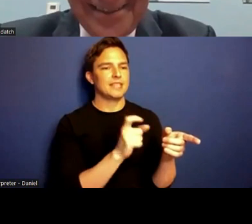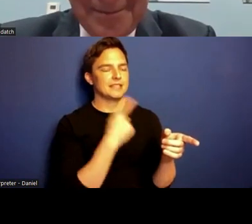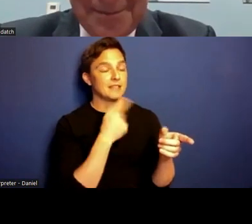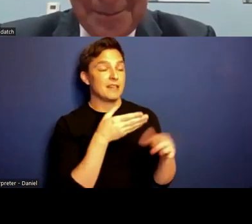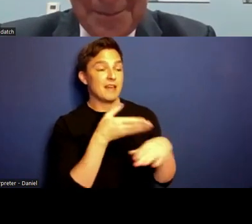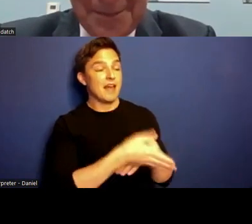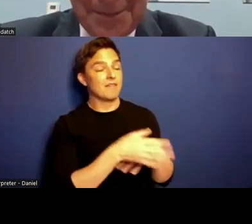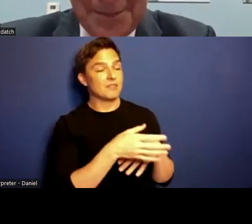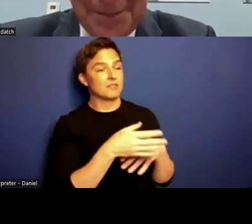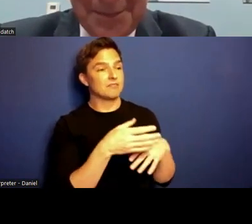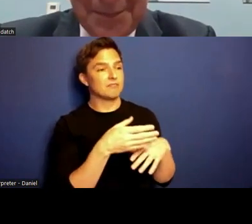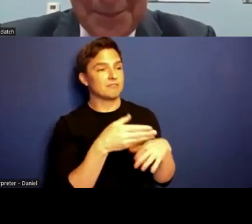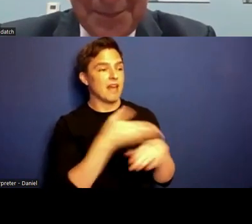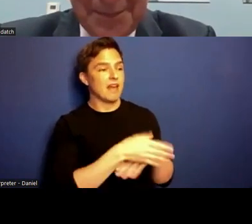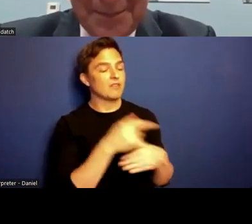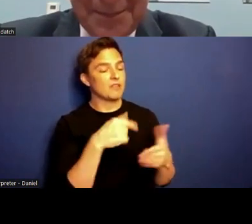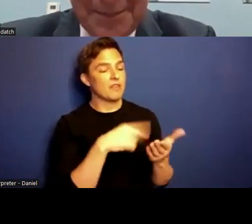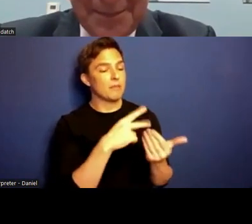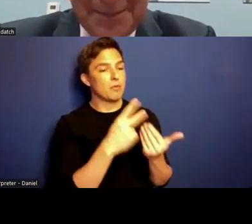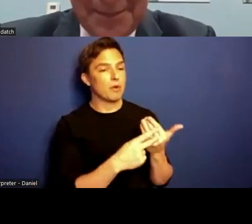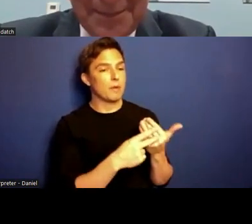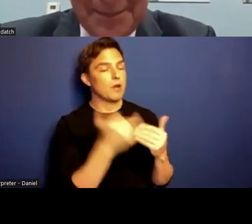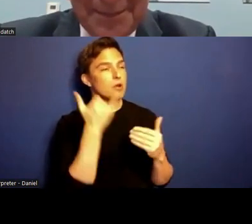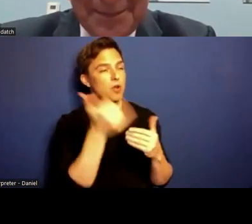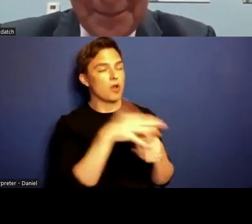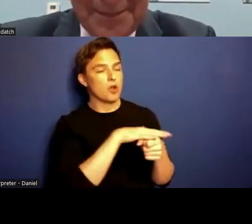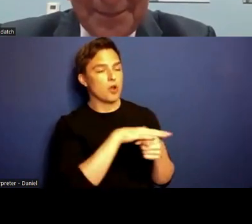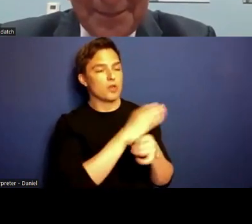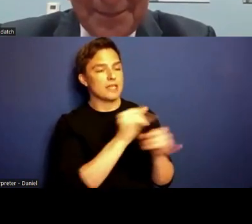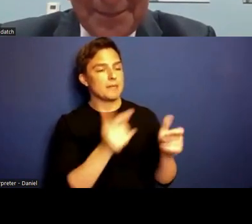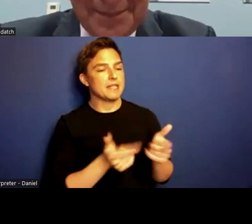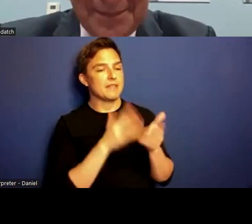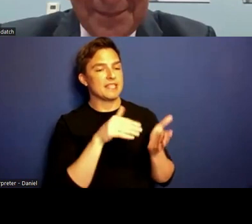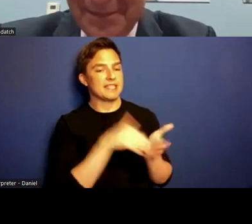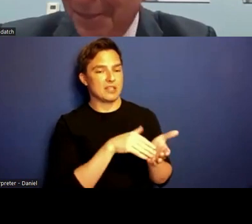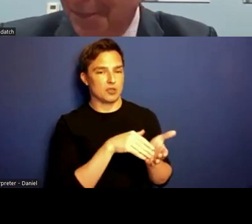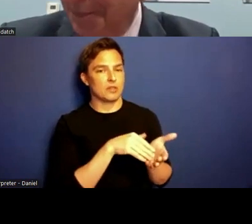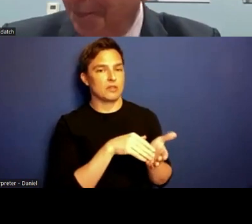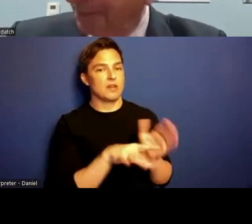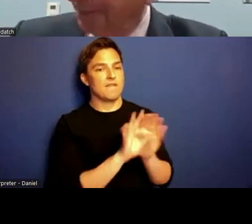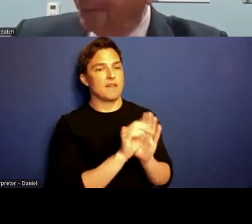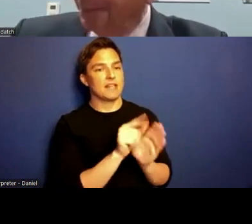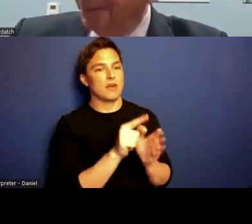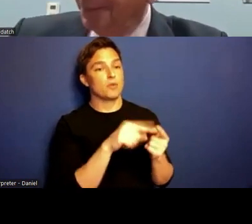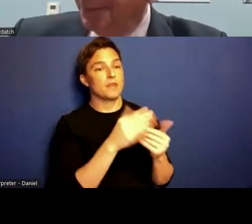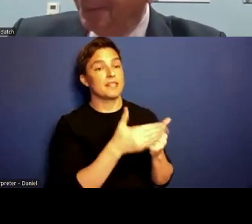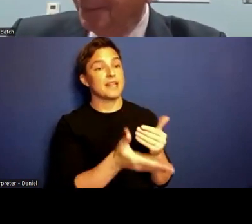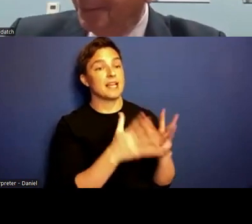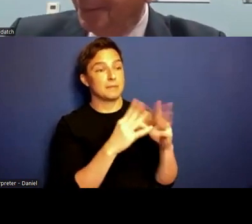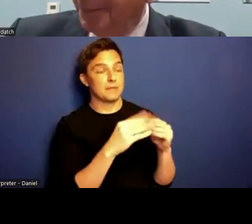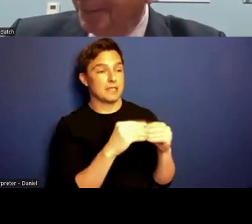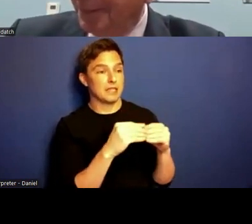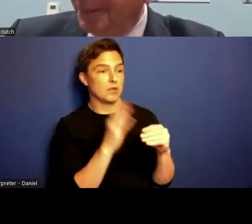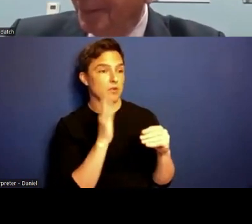this program, call your local independent living center, find out when their next meeting is